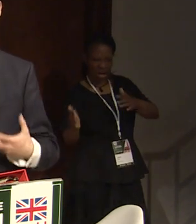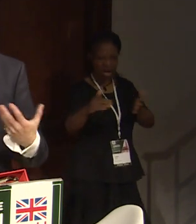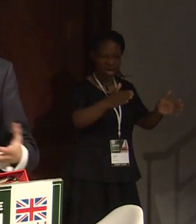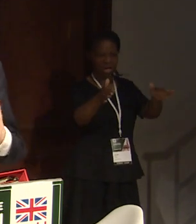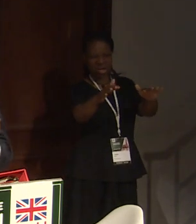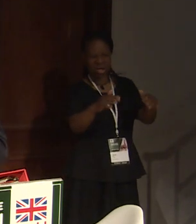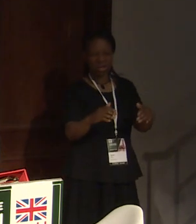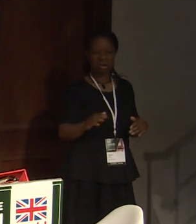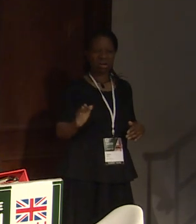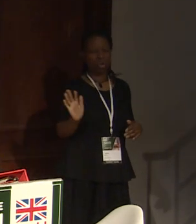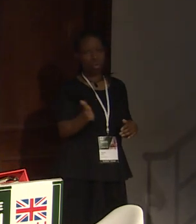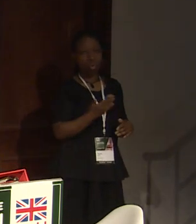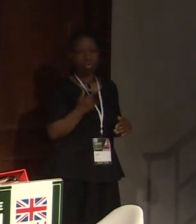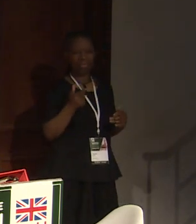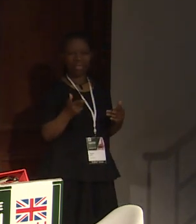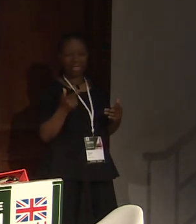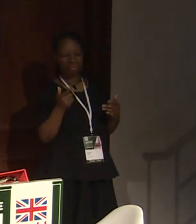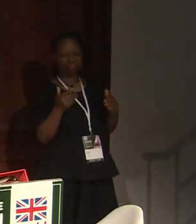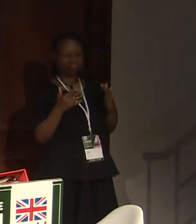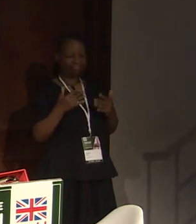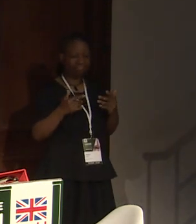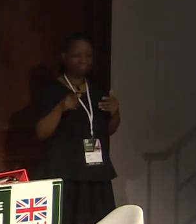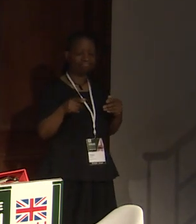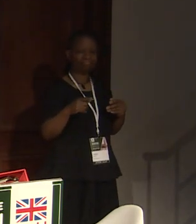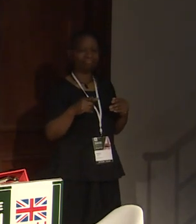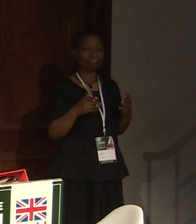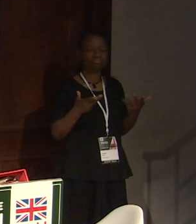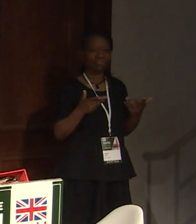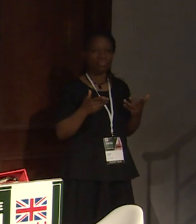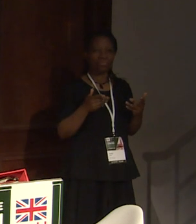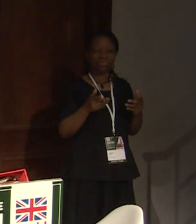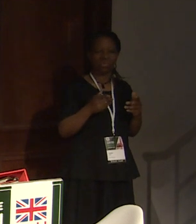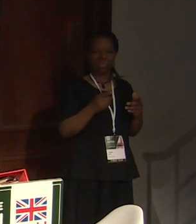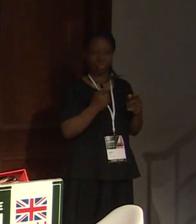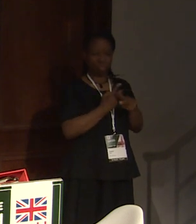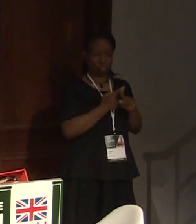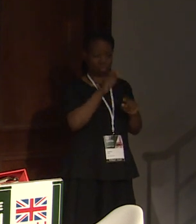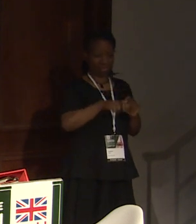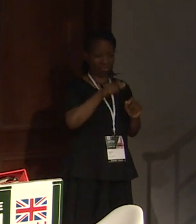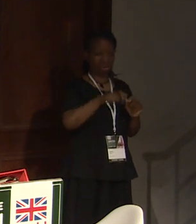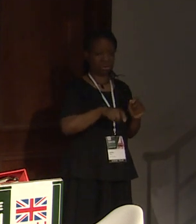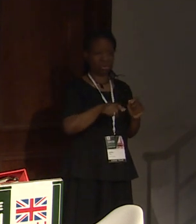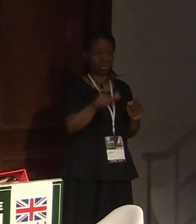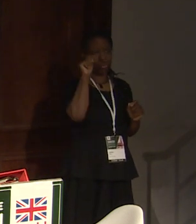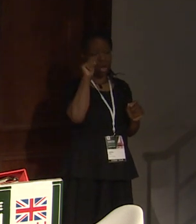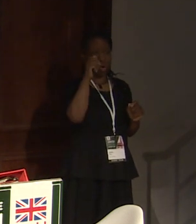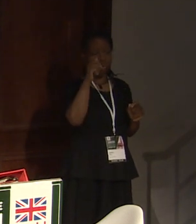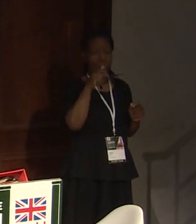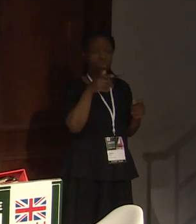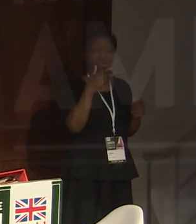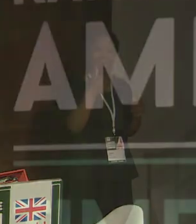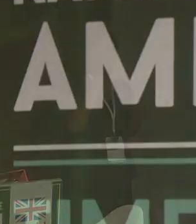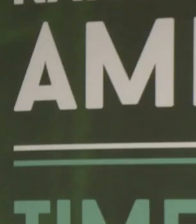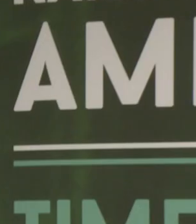about depth and velocity of water flow change. You end up talking to communities who you've told are facing a 1 in 100 risk of